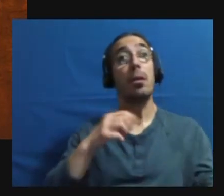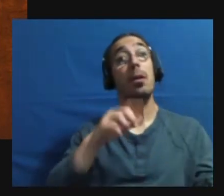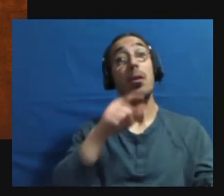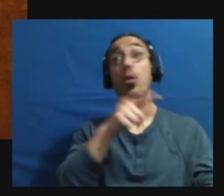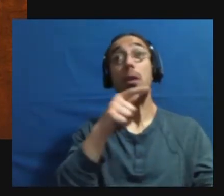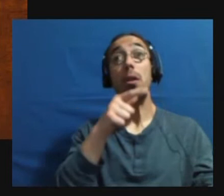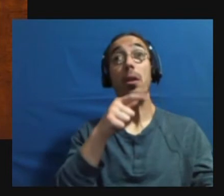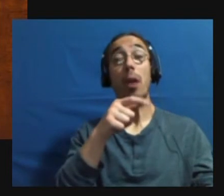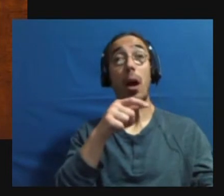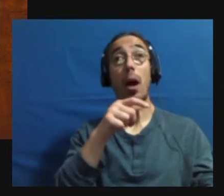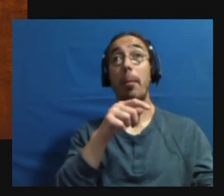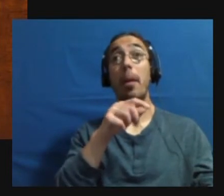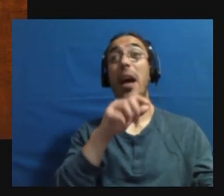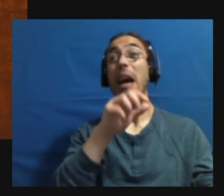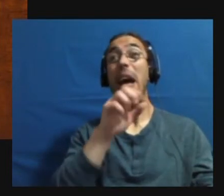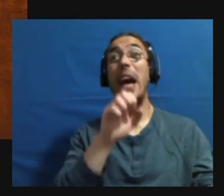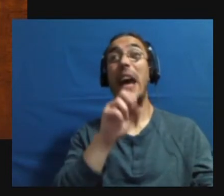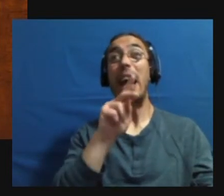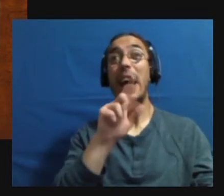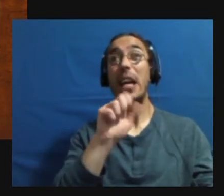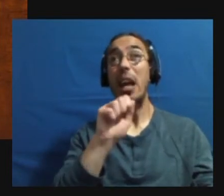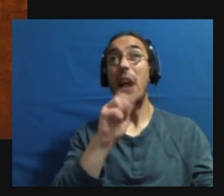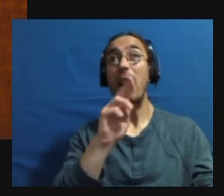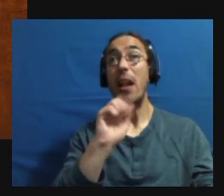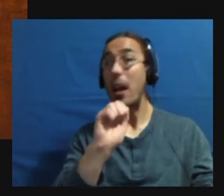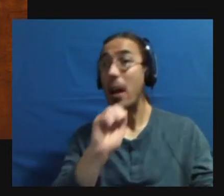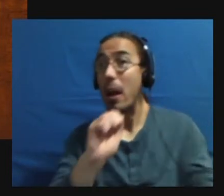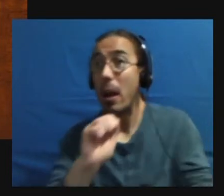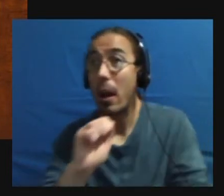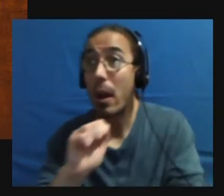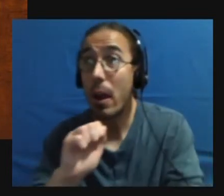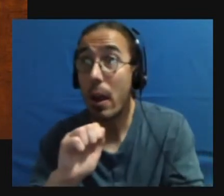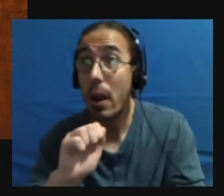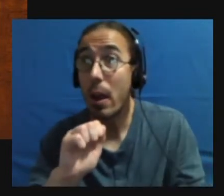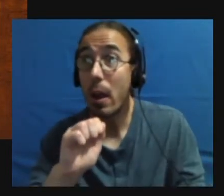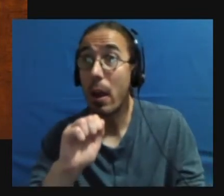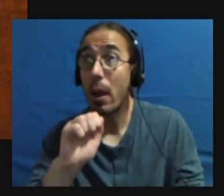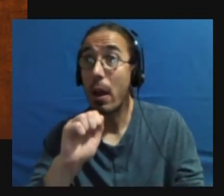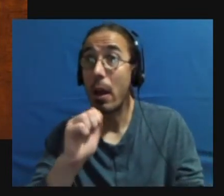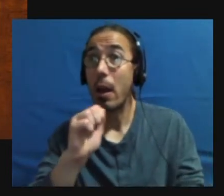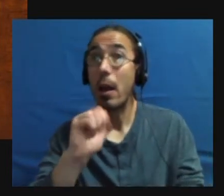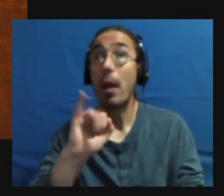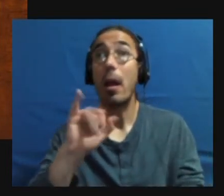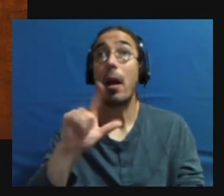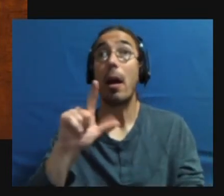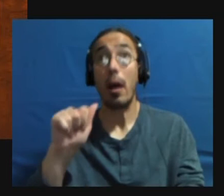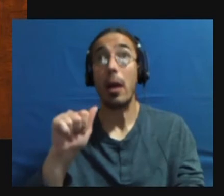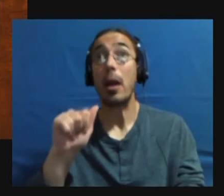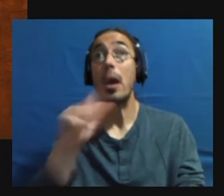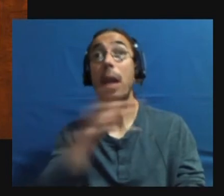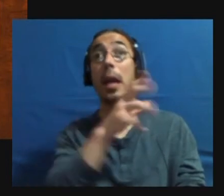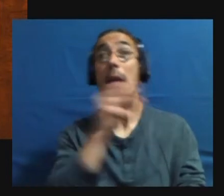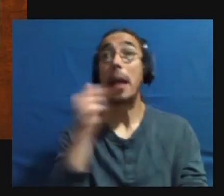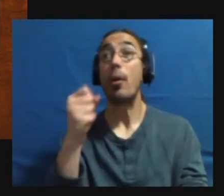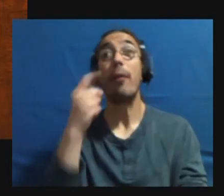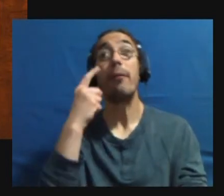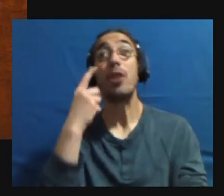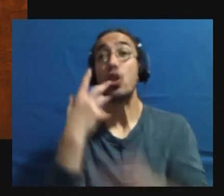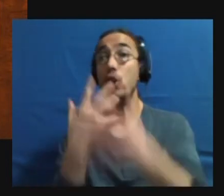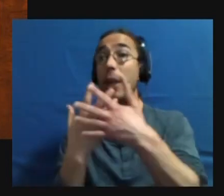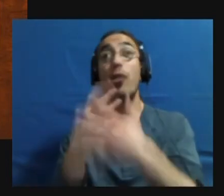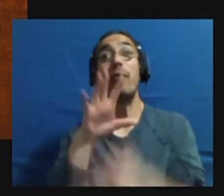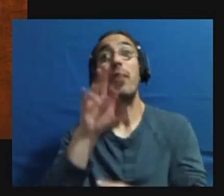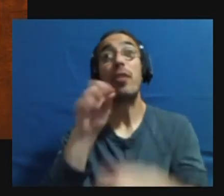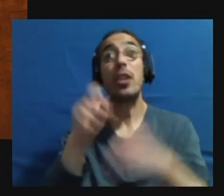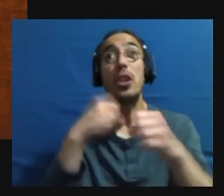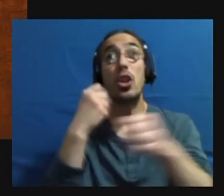echolalia. And this man, Mark, he was trying to look out for his coworker. He didn't want his coworker to get in trouble. Says, "Hey man,